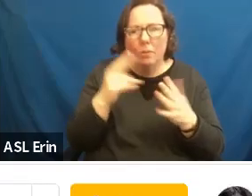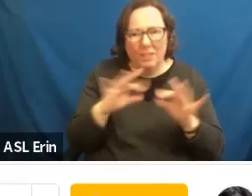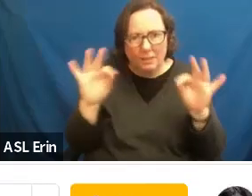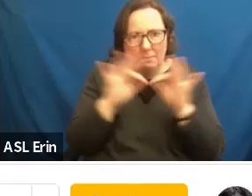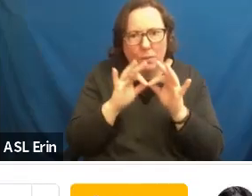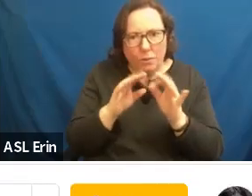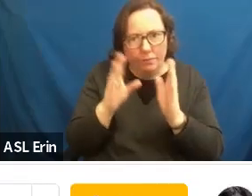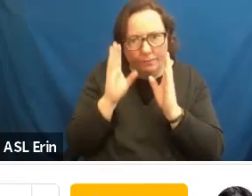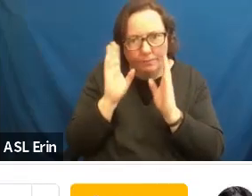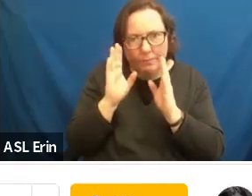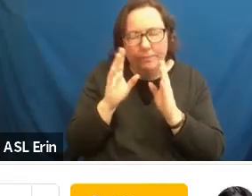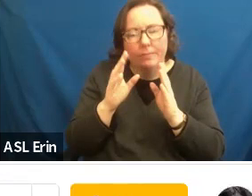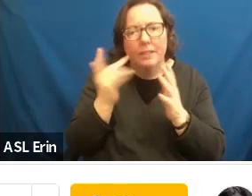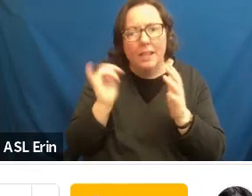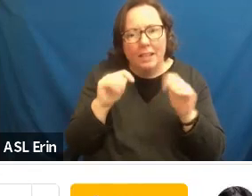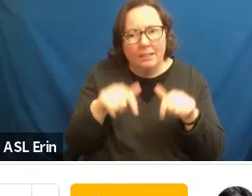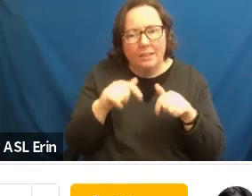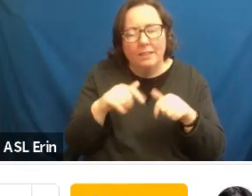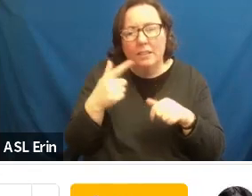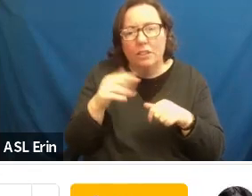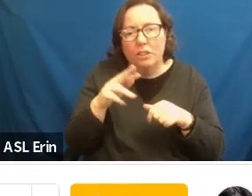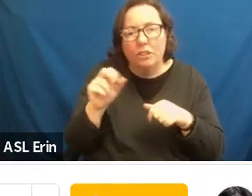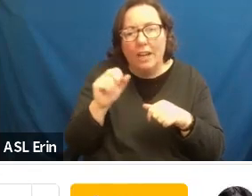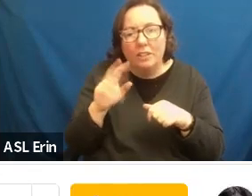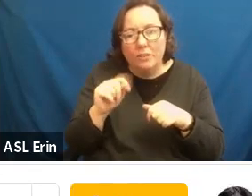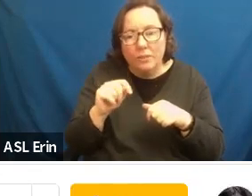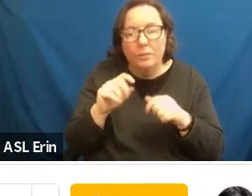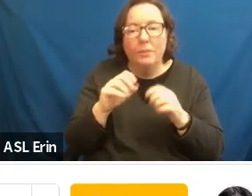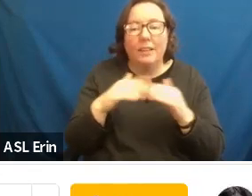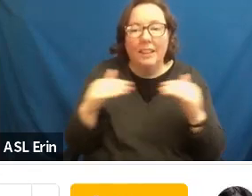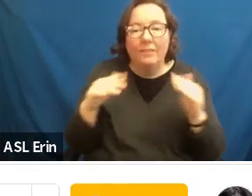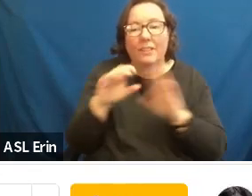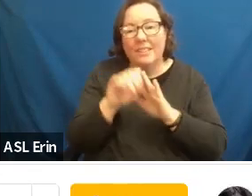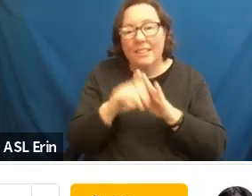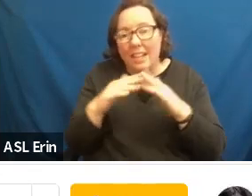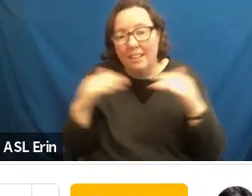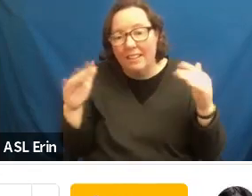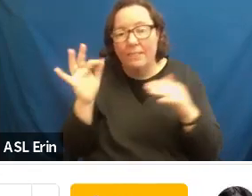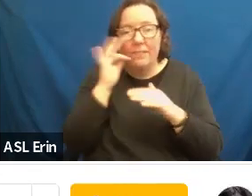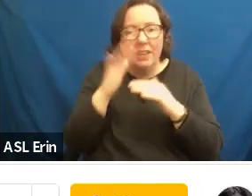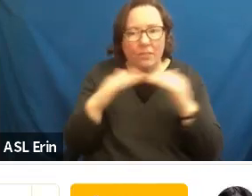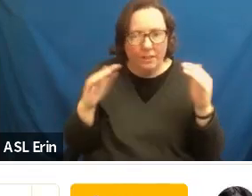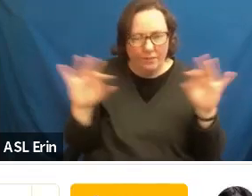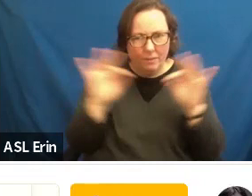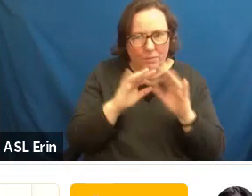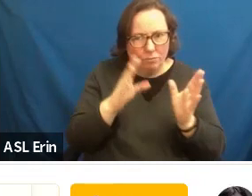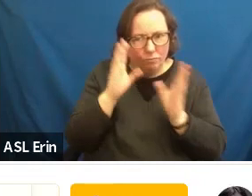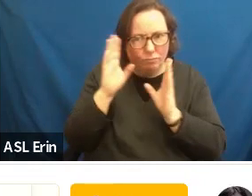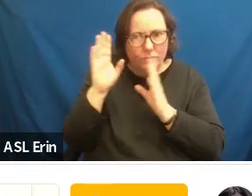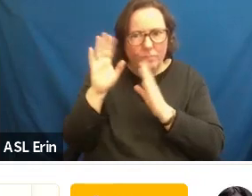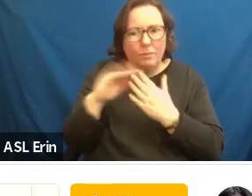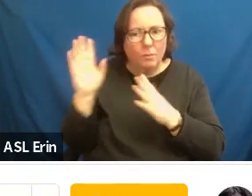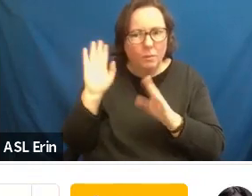the grassroots, state, and federal levels. In order to champion efforts for integration